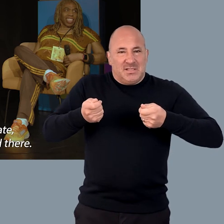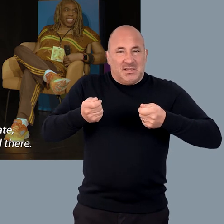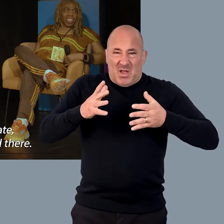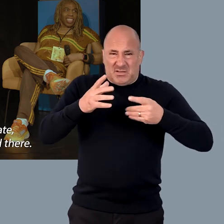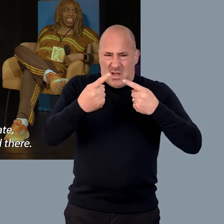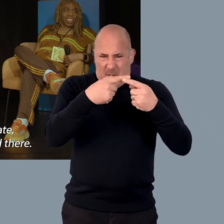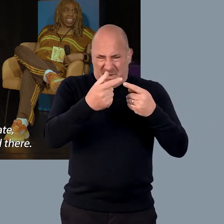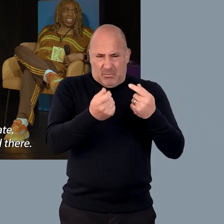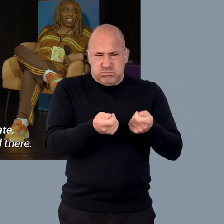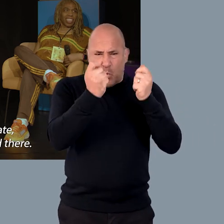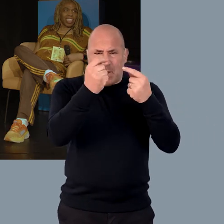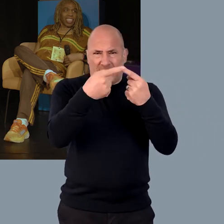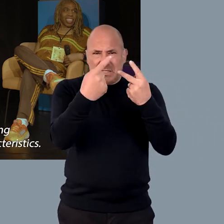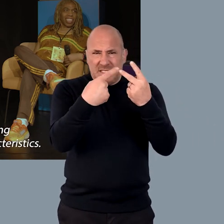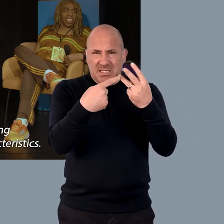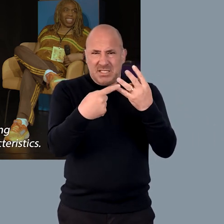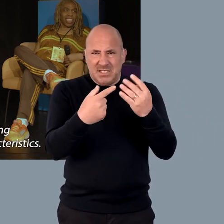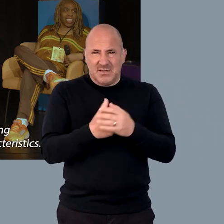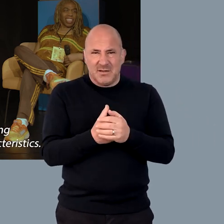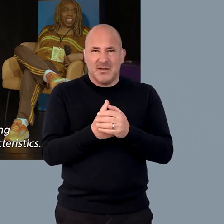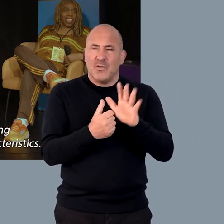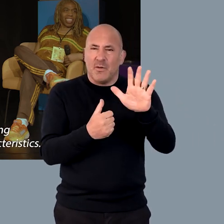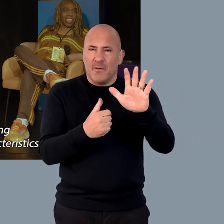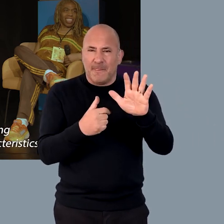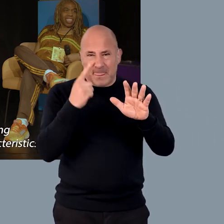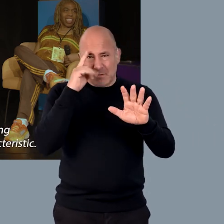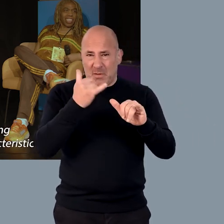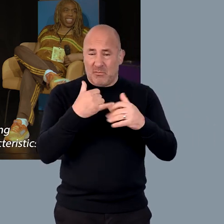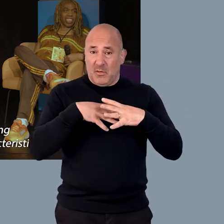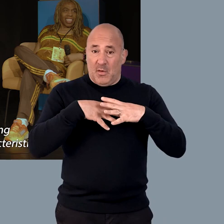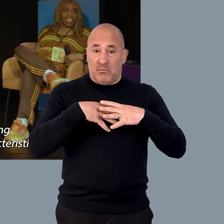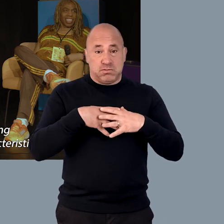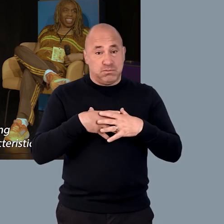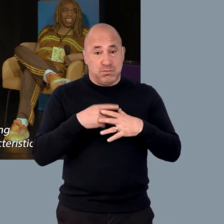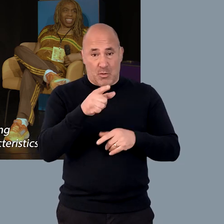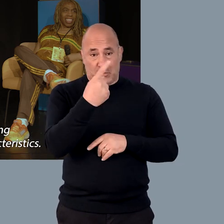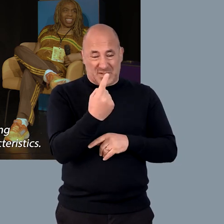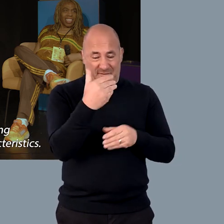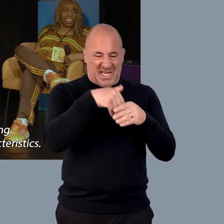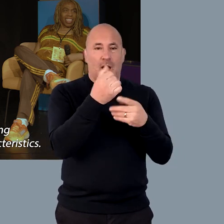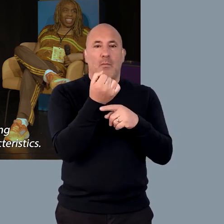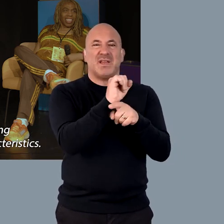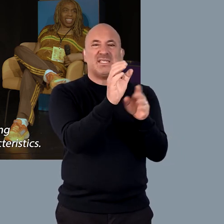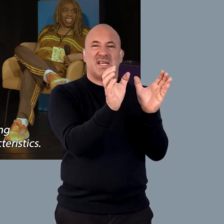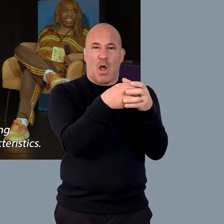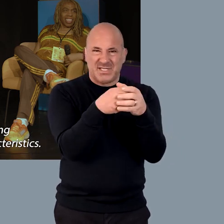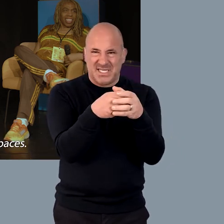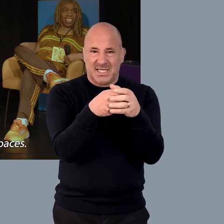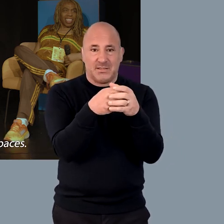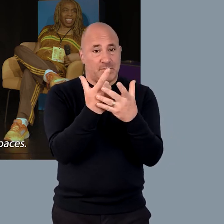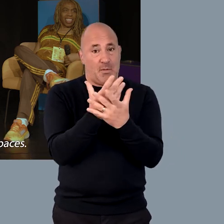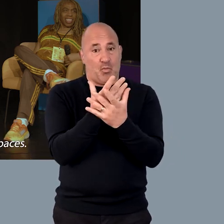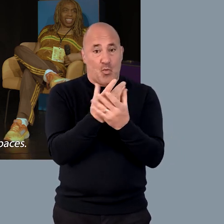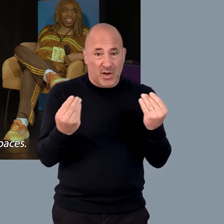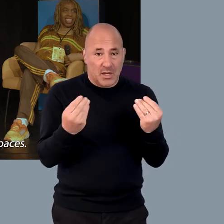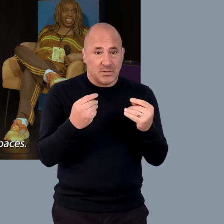but there's so many things that you've raised there And I also think Sometimes it's exhausting when you're someone from the protected characteristics It's